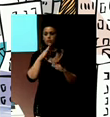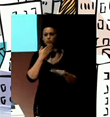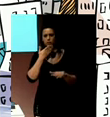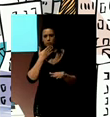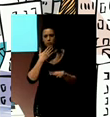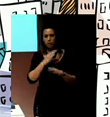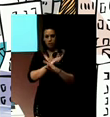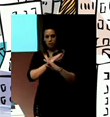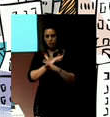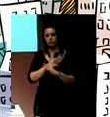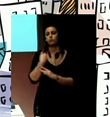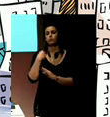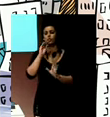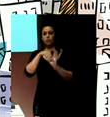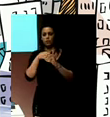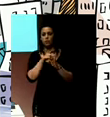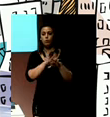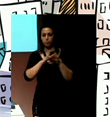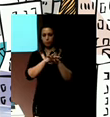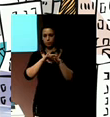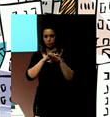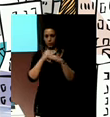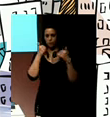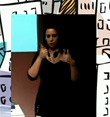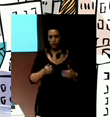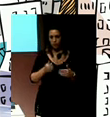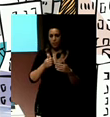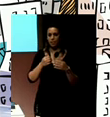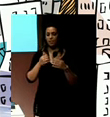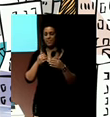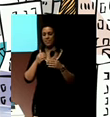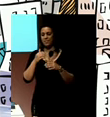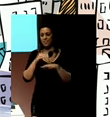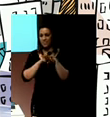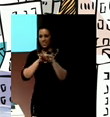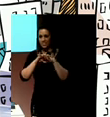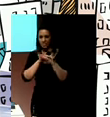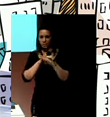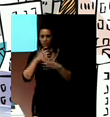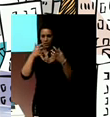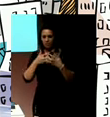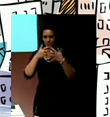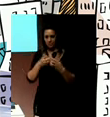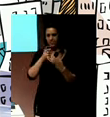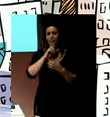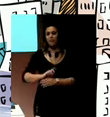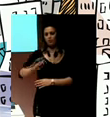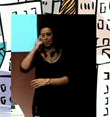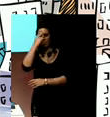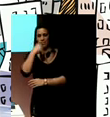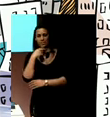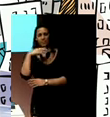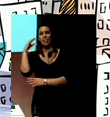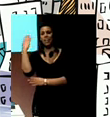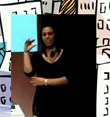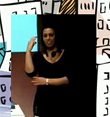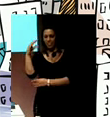We represent the Ministry of Health, the Ministry of Industry through the